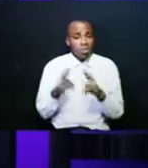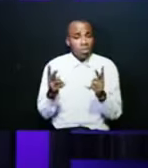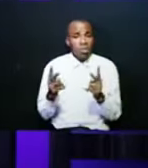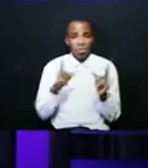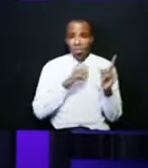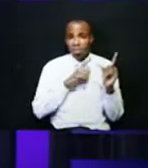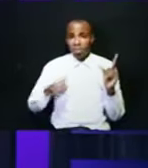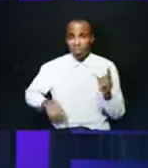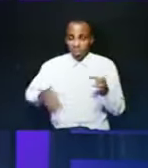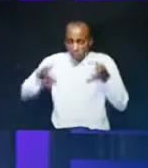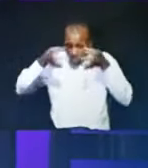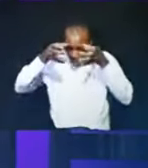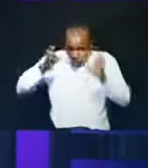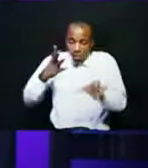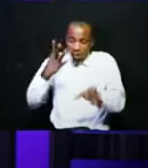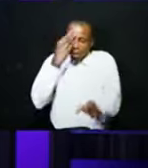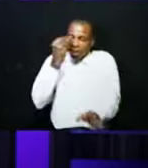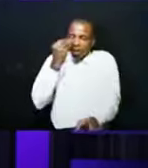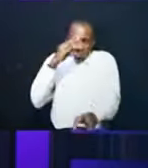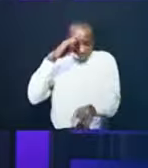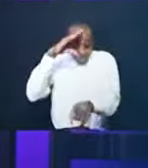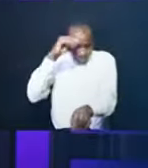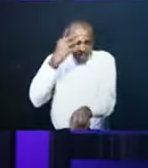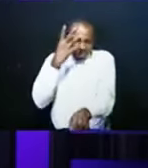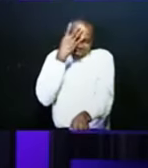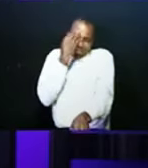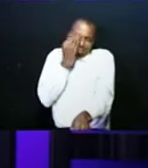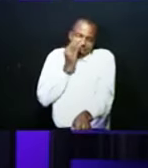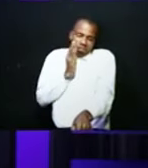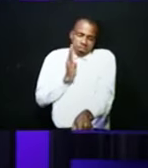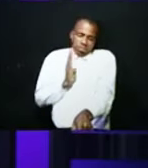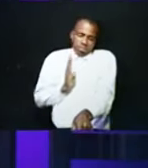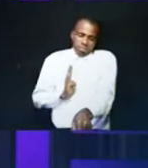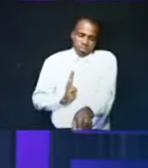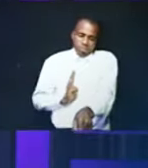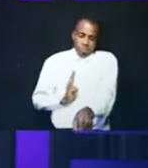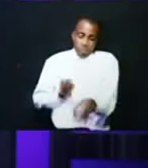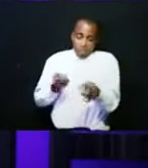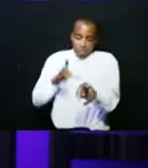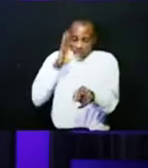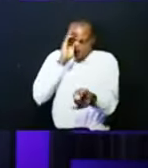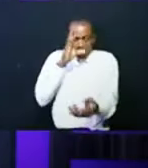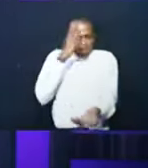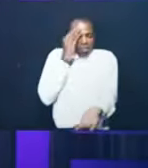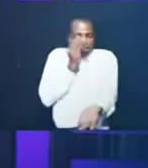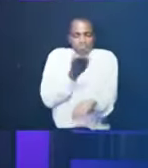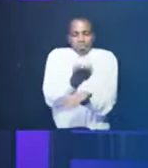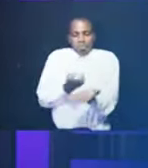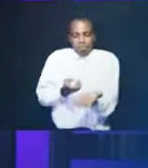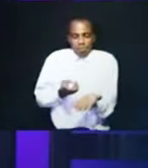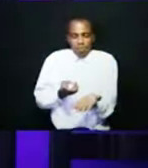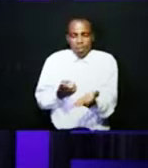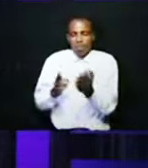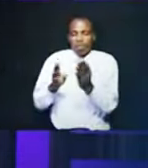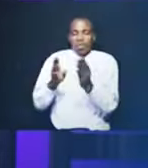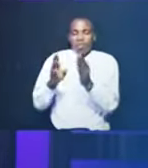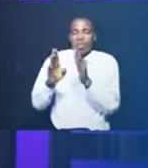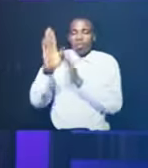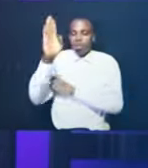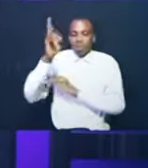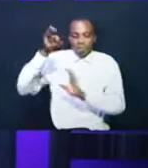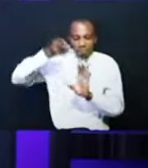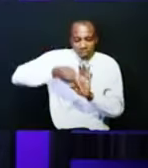Lord caused the man to fall into a deep sleep. And while he was sleeping, he took one of the man's